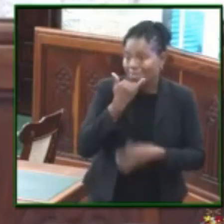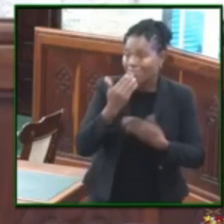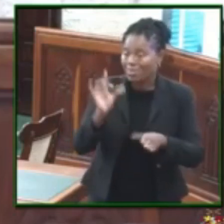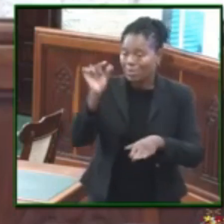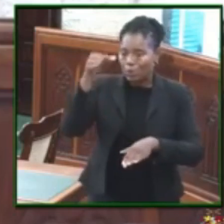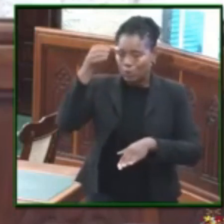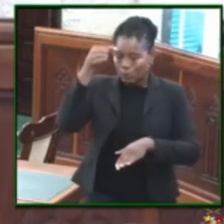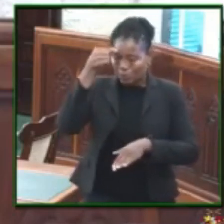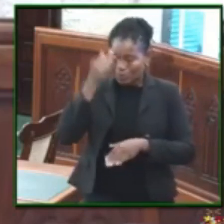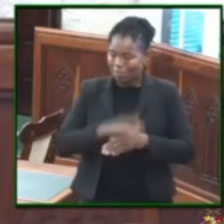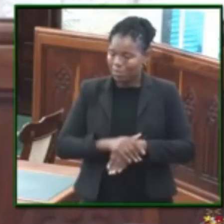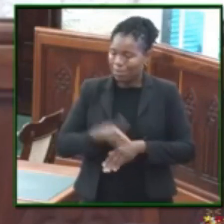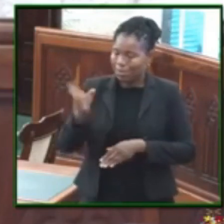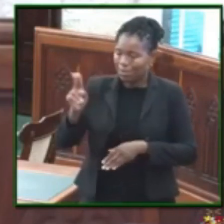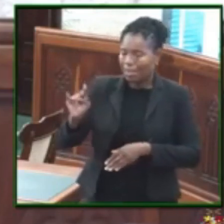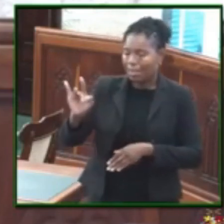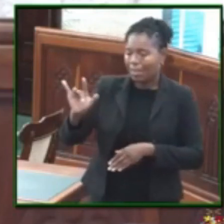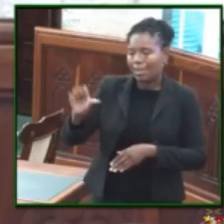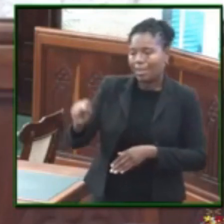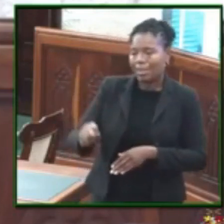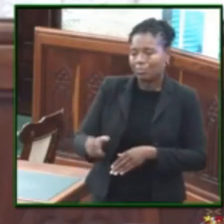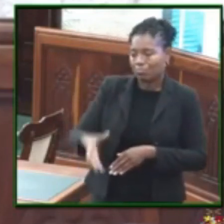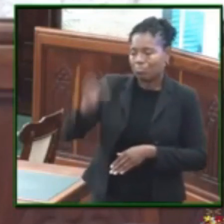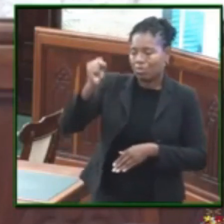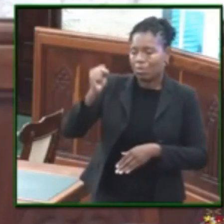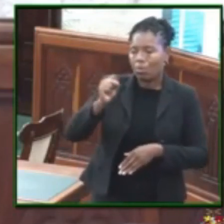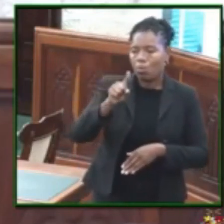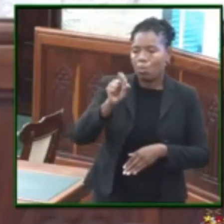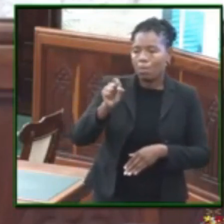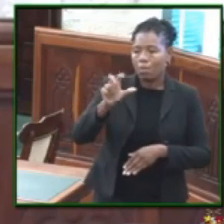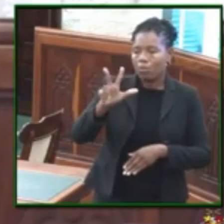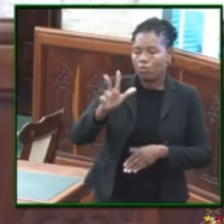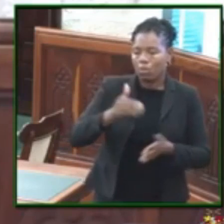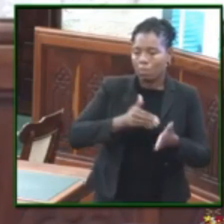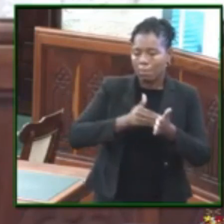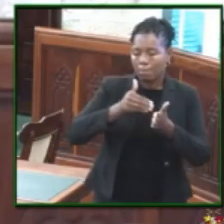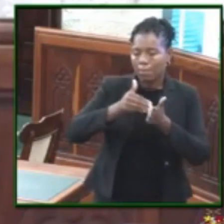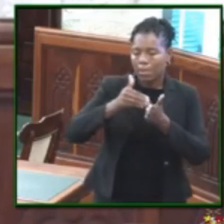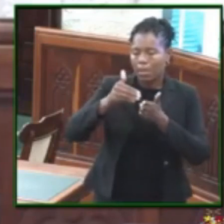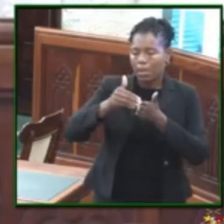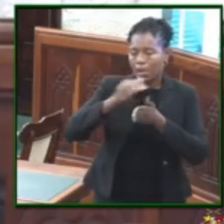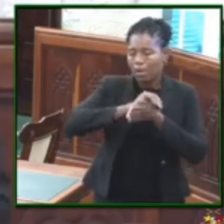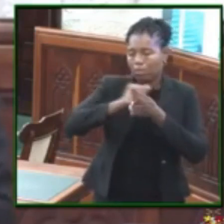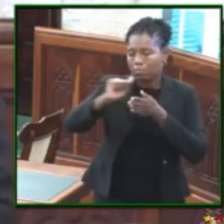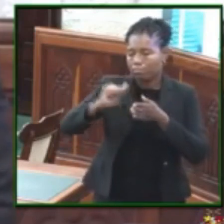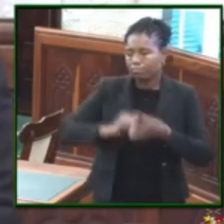to deprive the NIS of $1.3 billion.